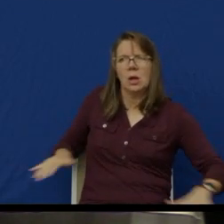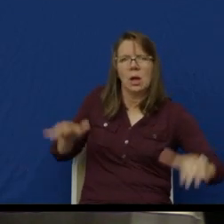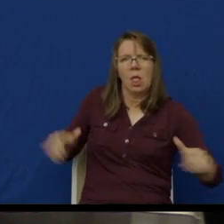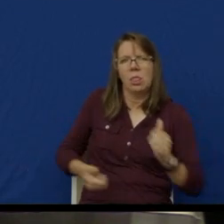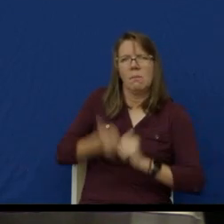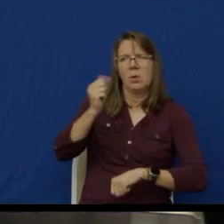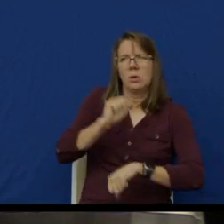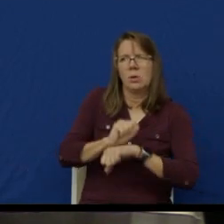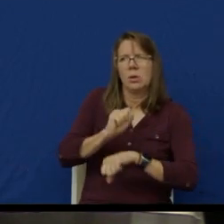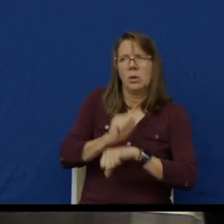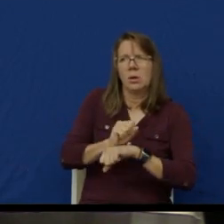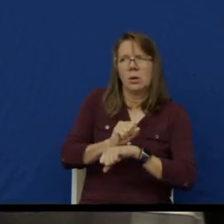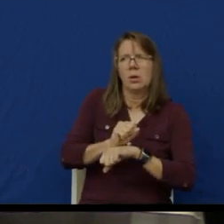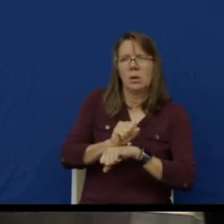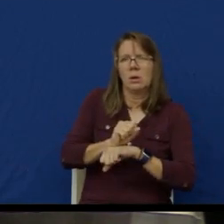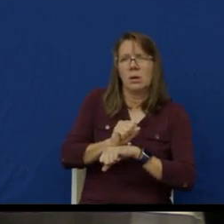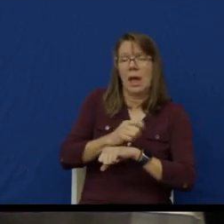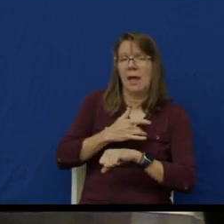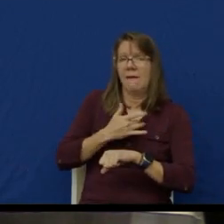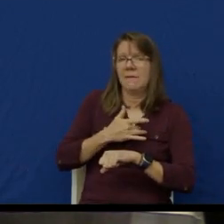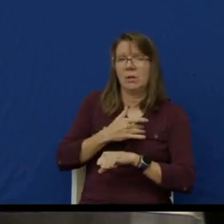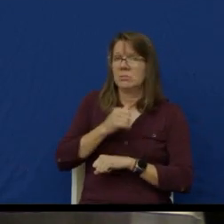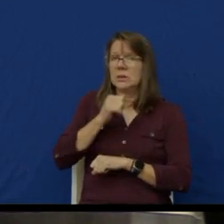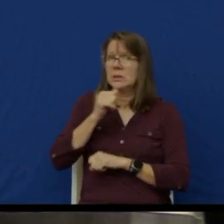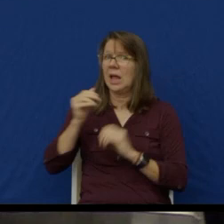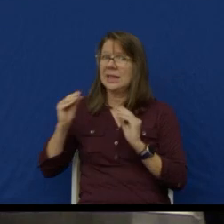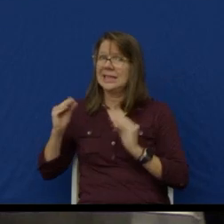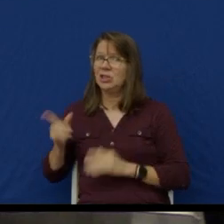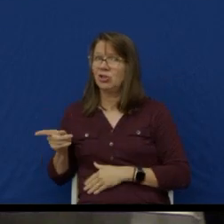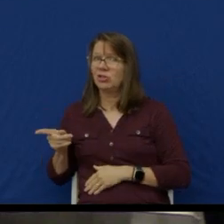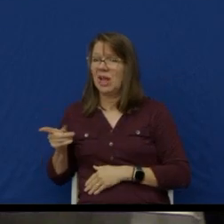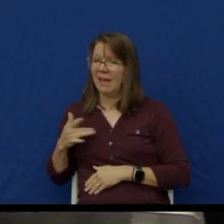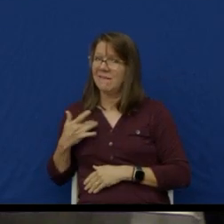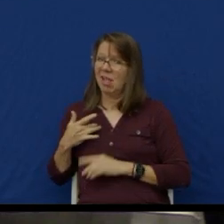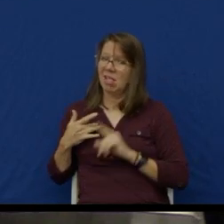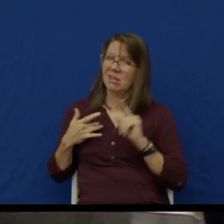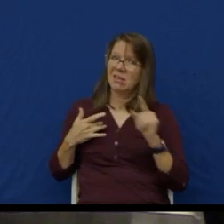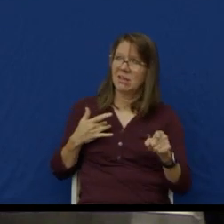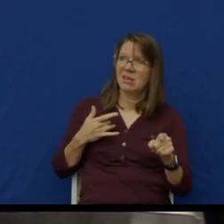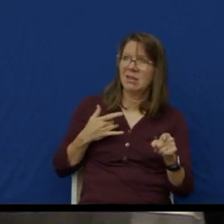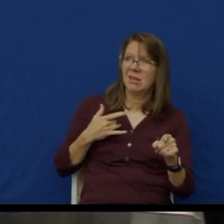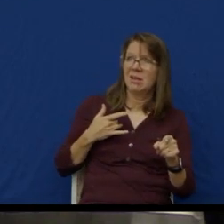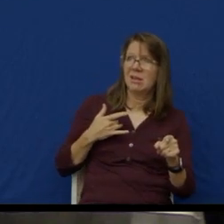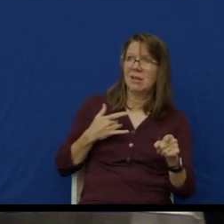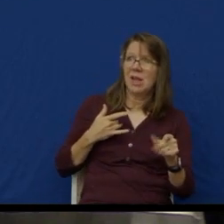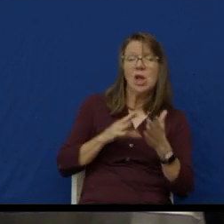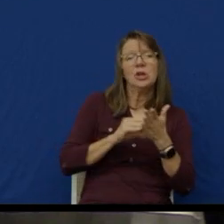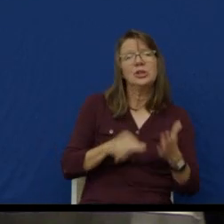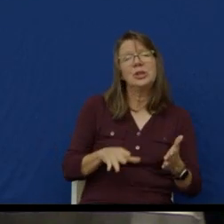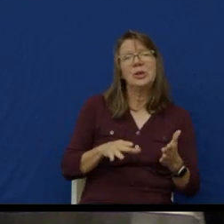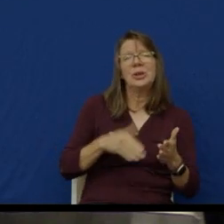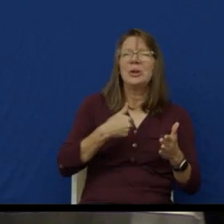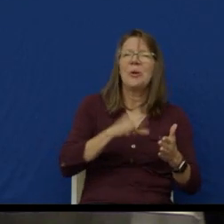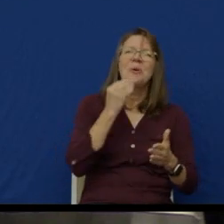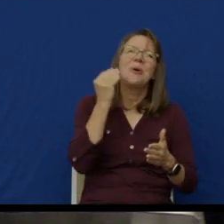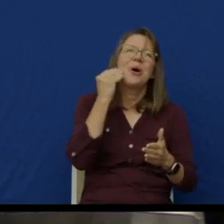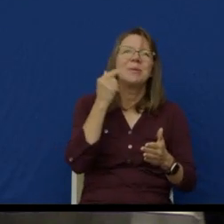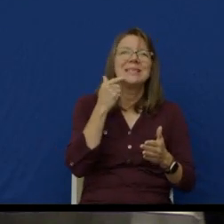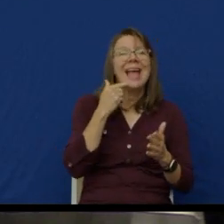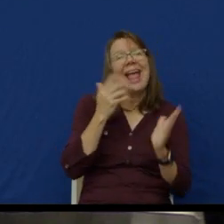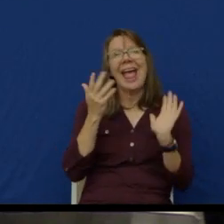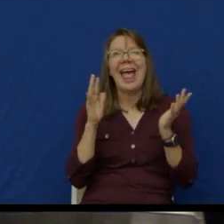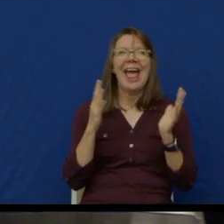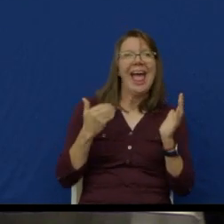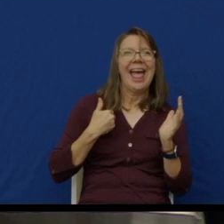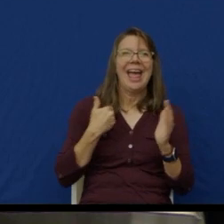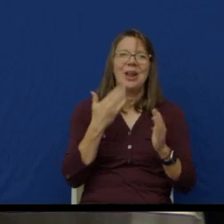for. And to me, it's not the teacher that goes home dragging in the students out, we had a good time today.